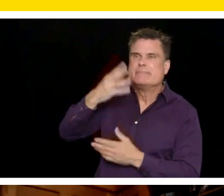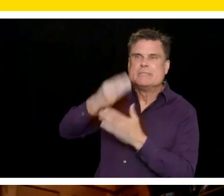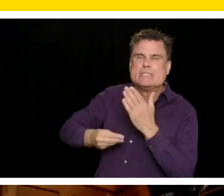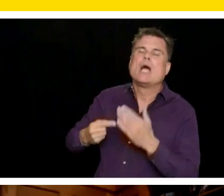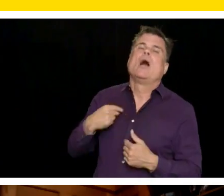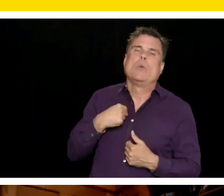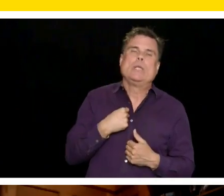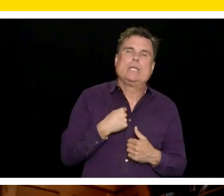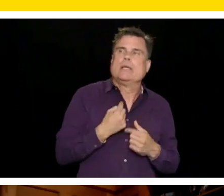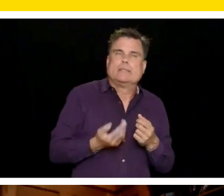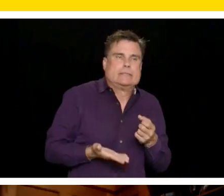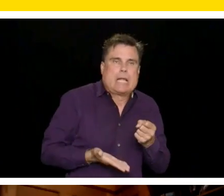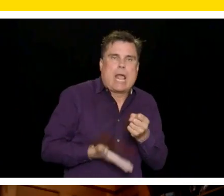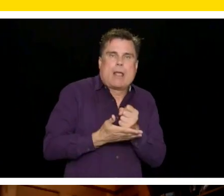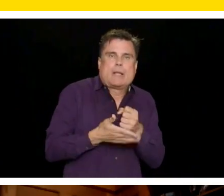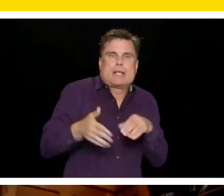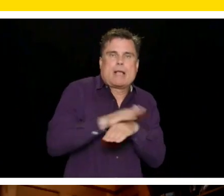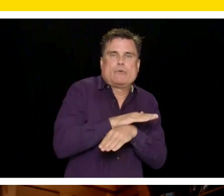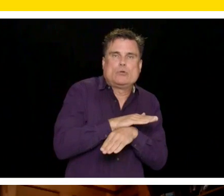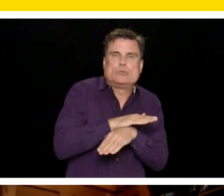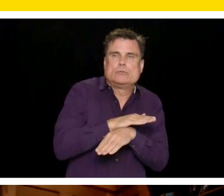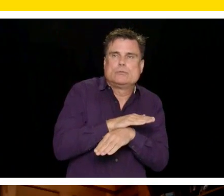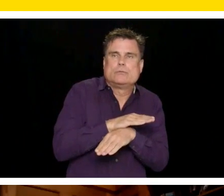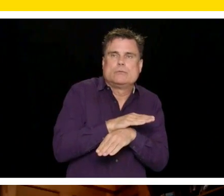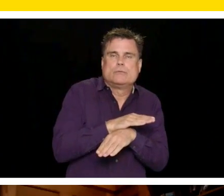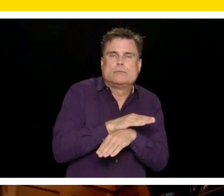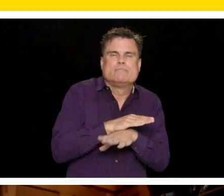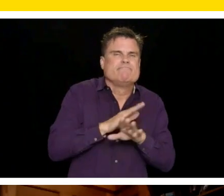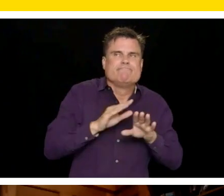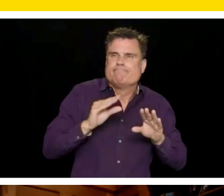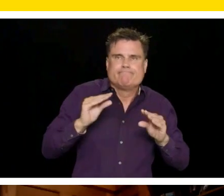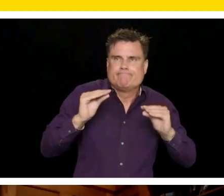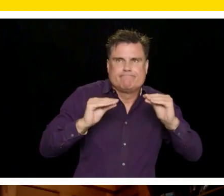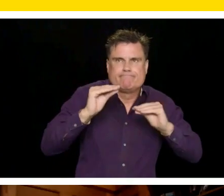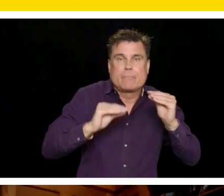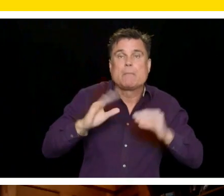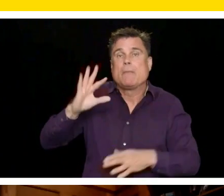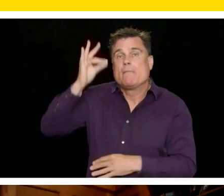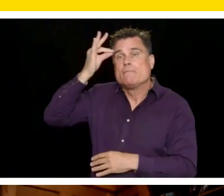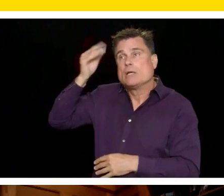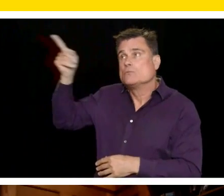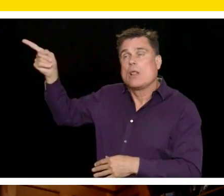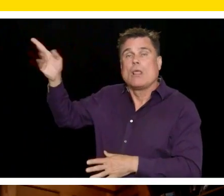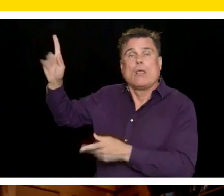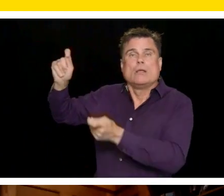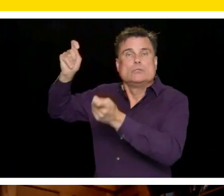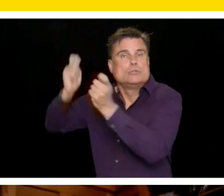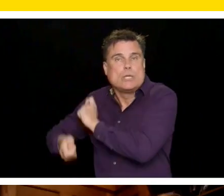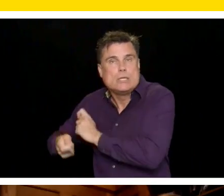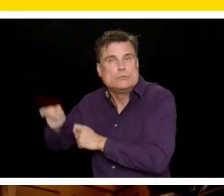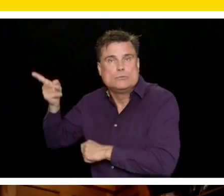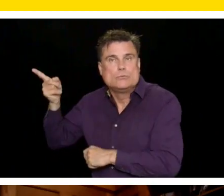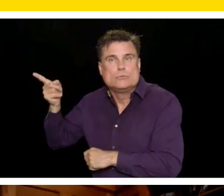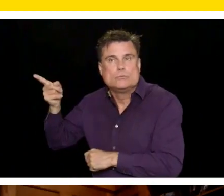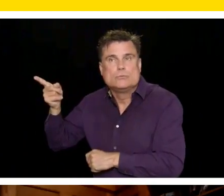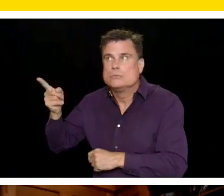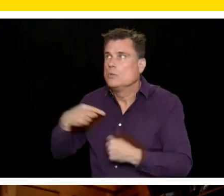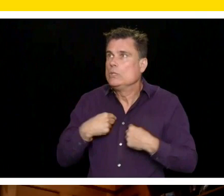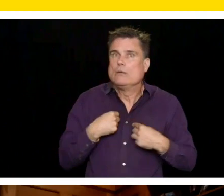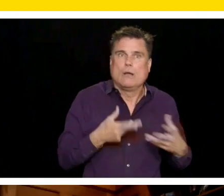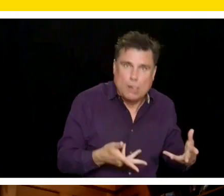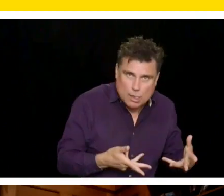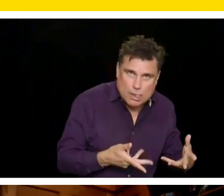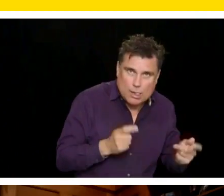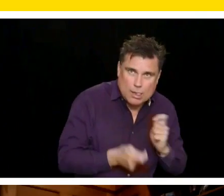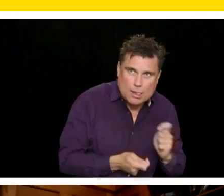starts to become very complex. And that's a lot of taxpayers' dollars being used for administration rather than service delivery. And we have to